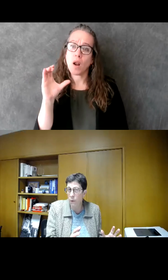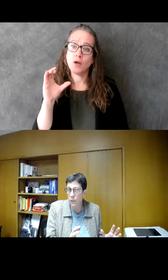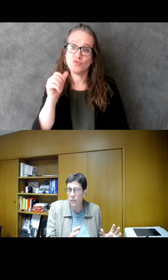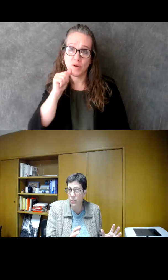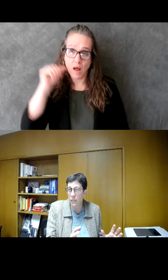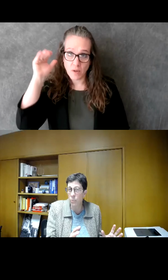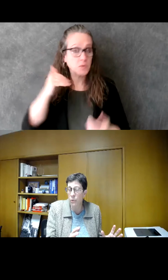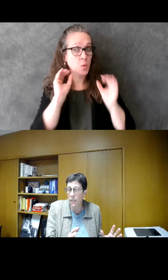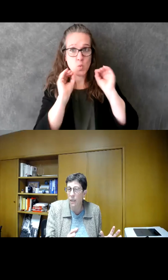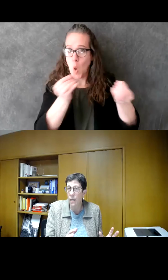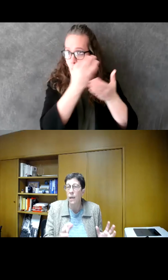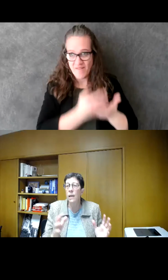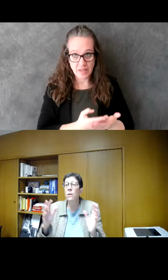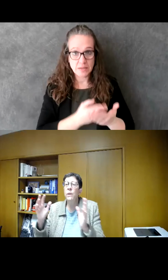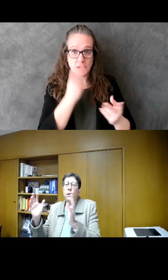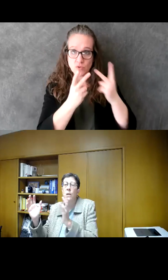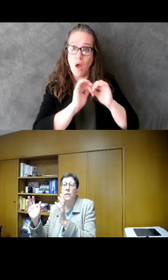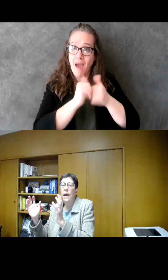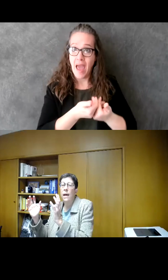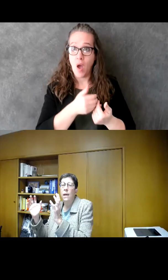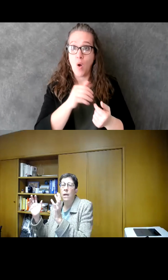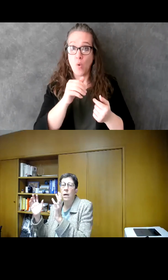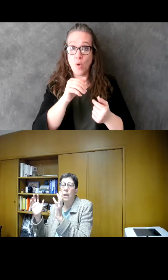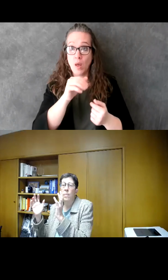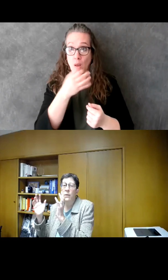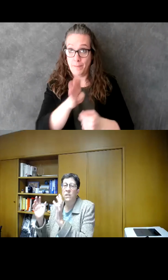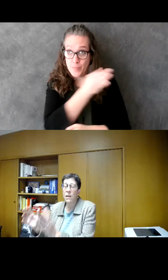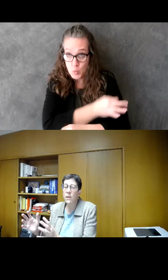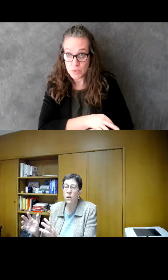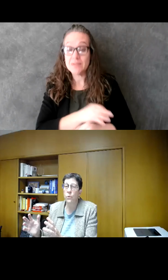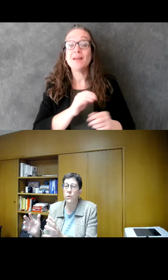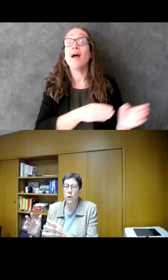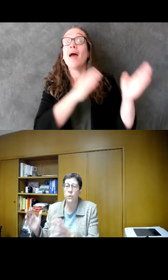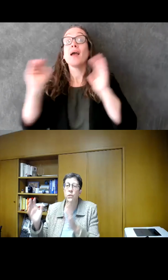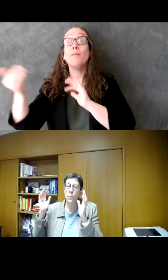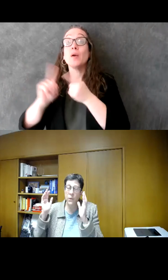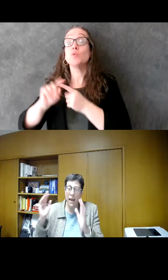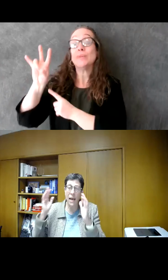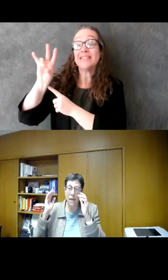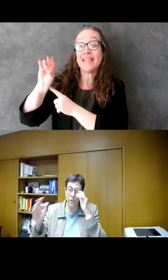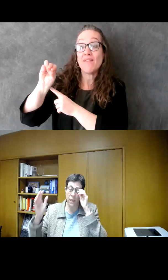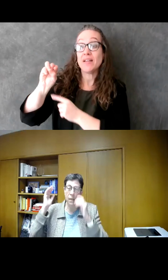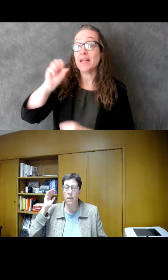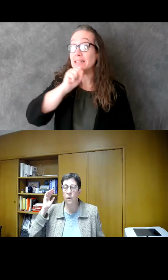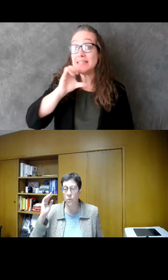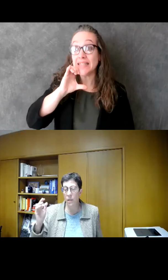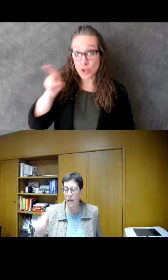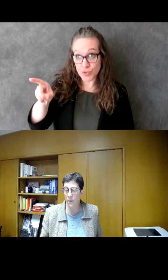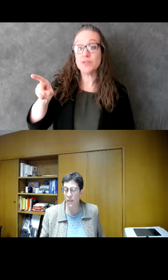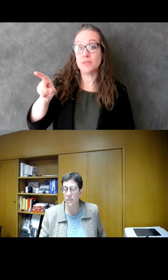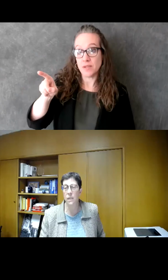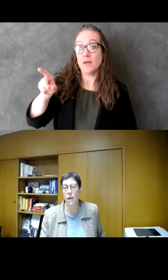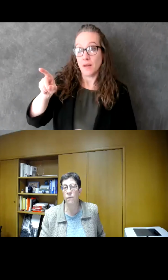evidence of abuse, looked at their bruising. And then we looked at about 70 older adults where there had been